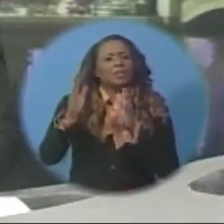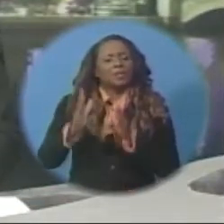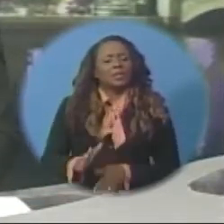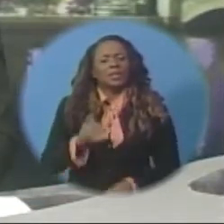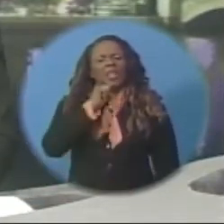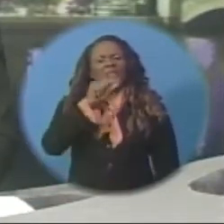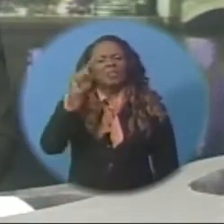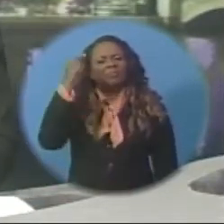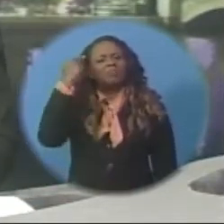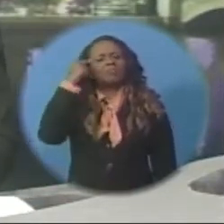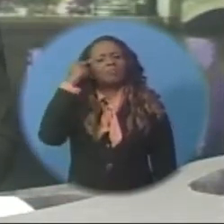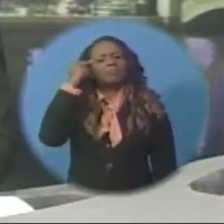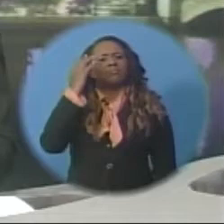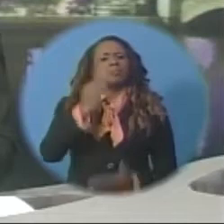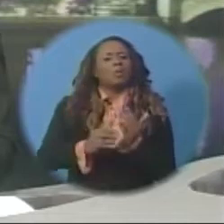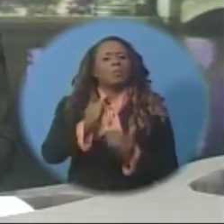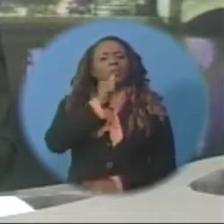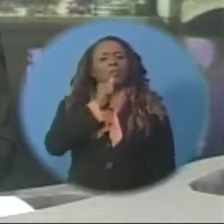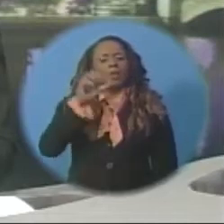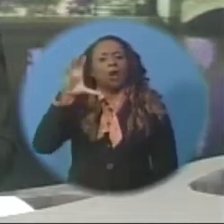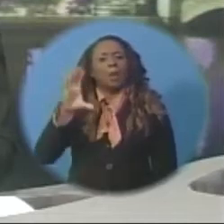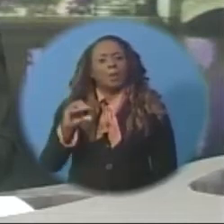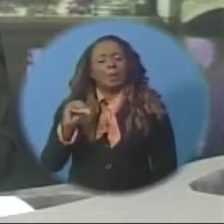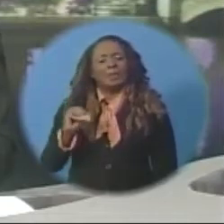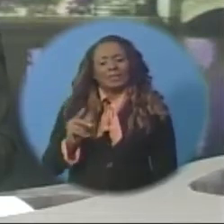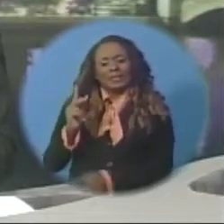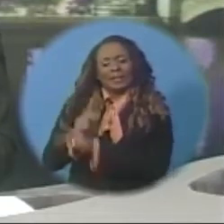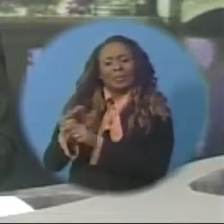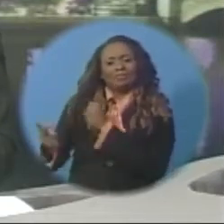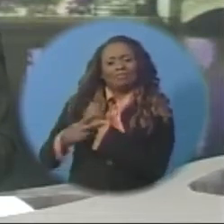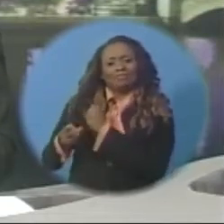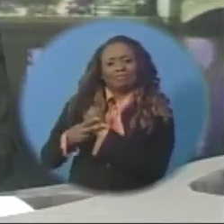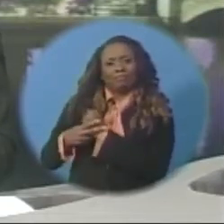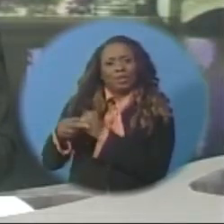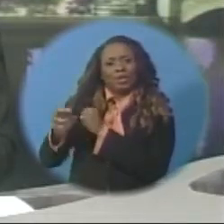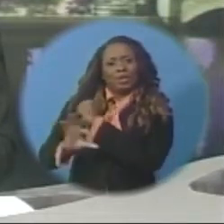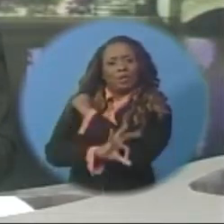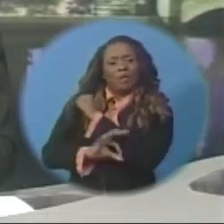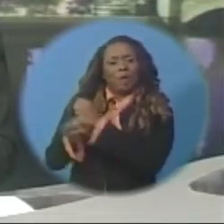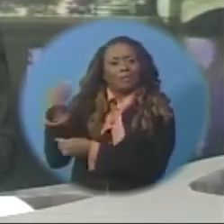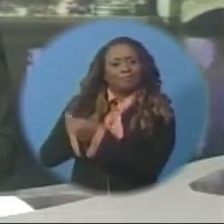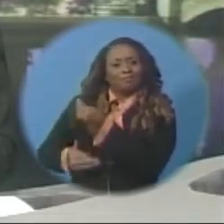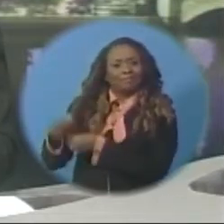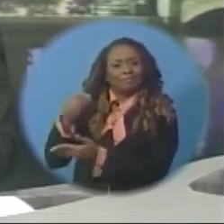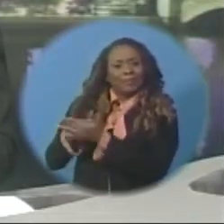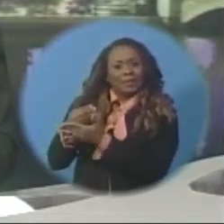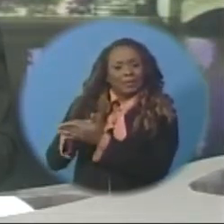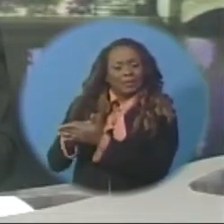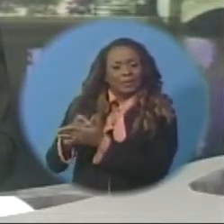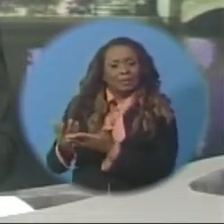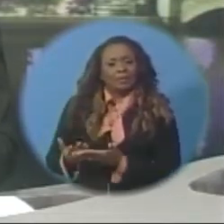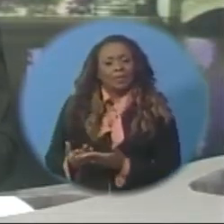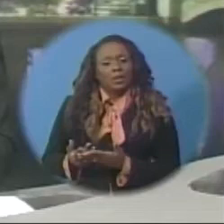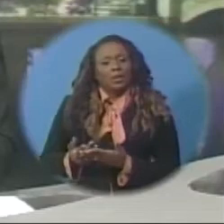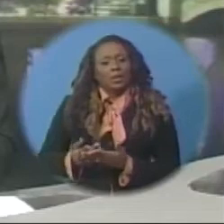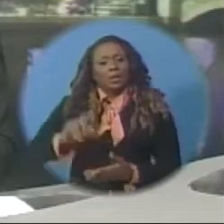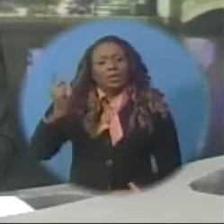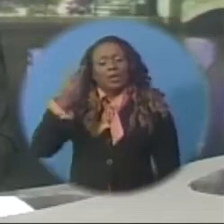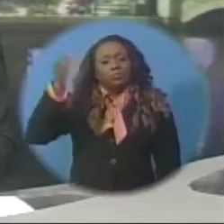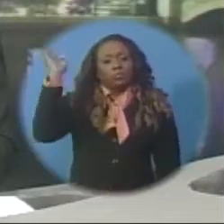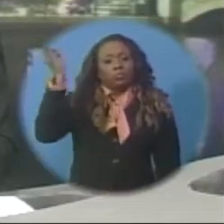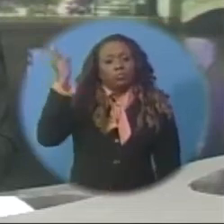sector companies are retaining enough of the foreign exchange they're earning in the island. Leading off debate on the